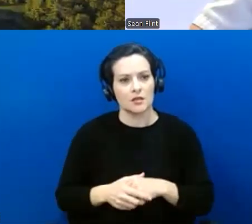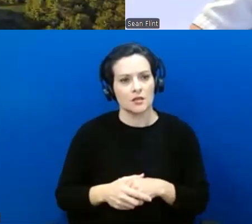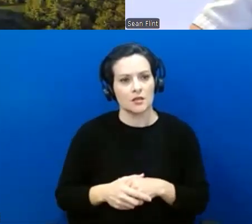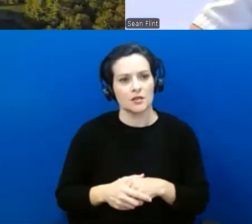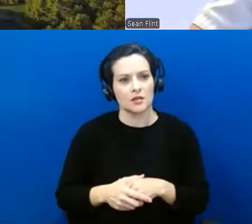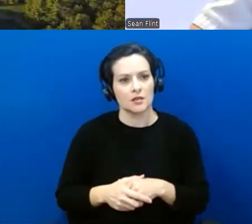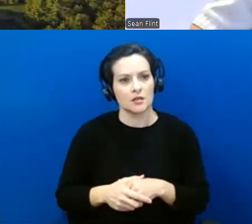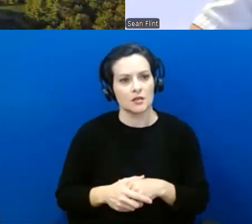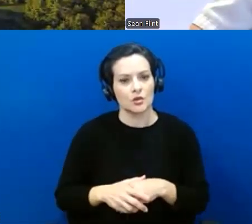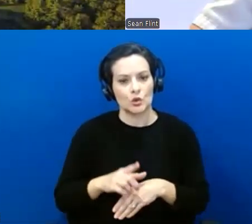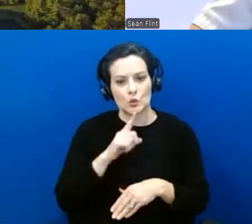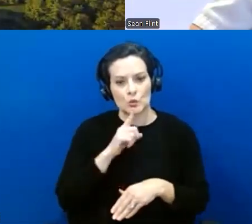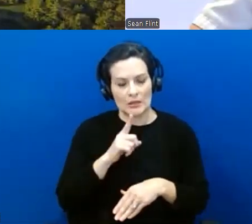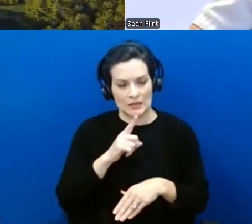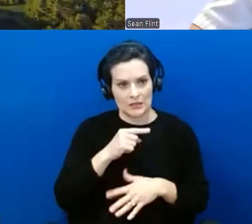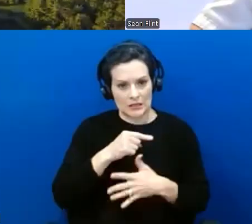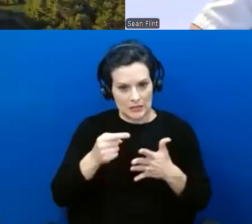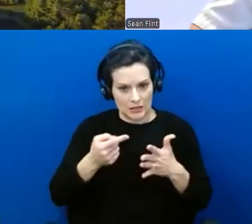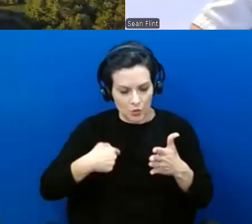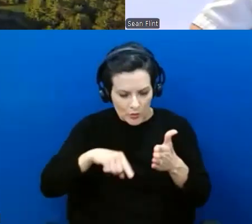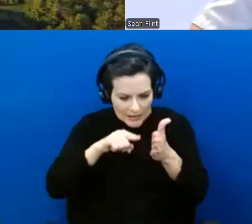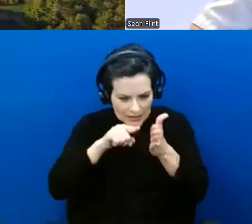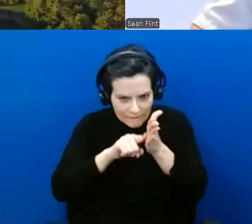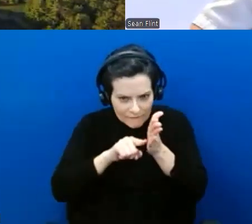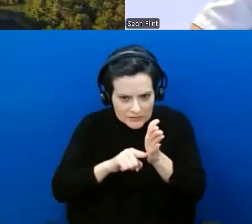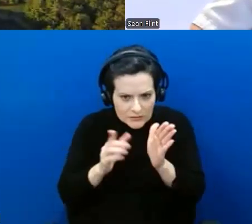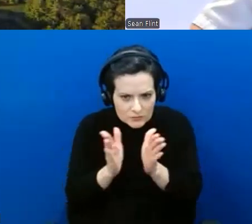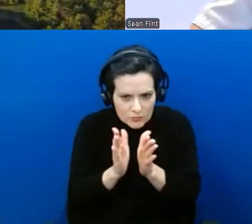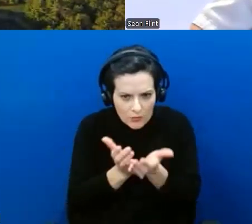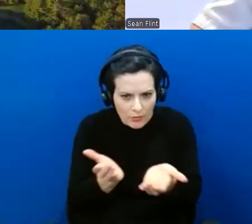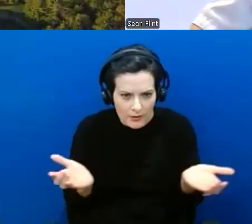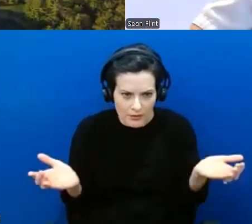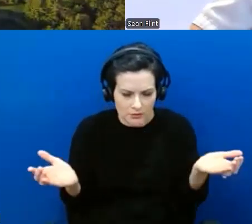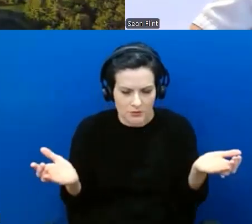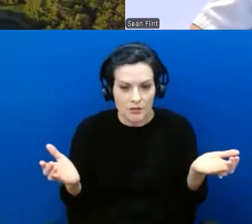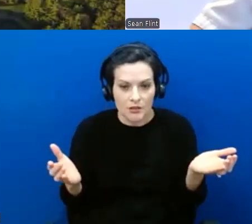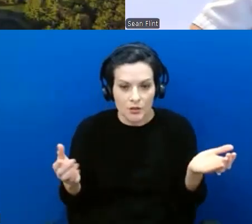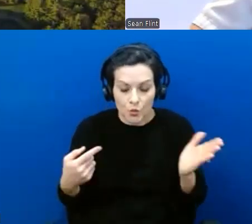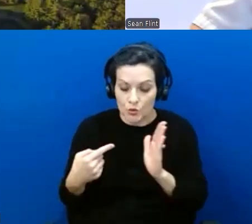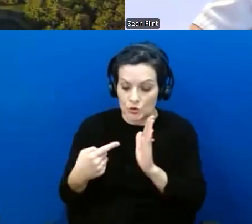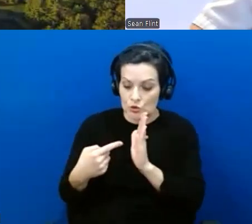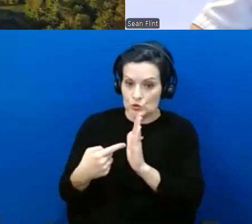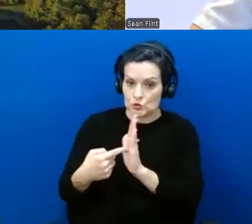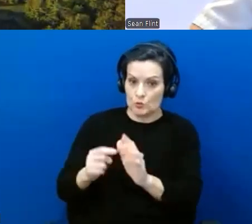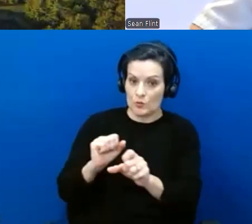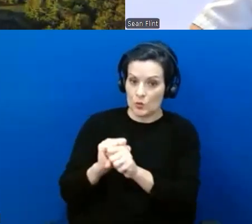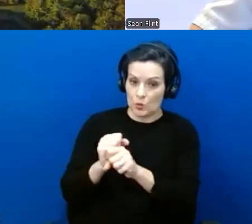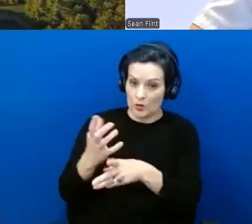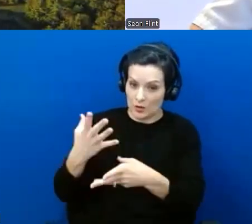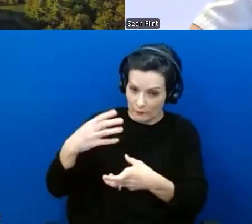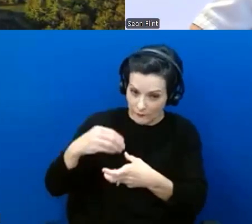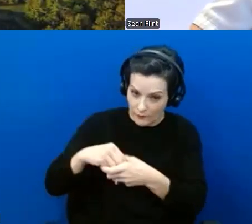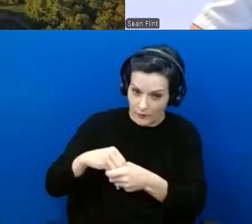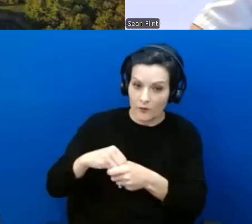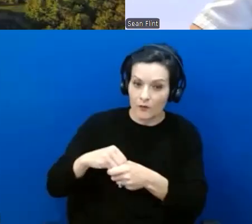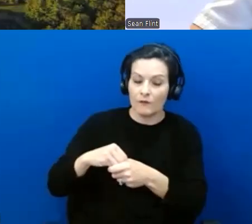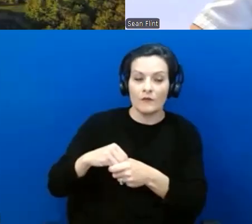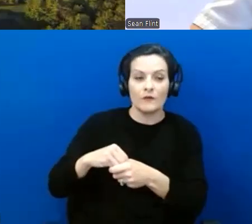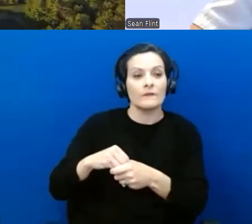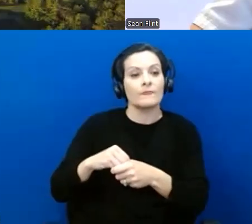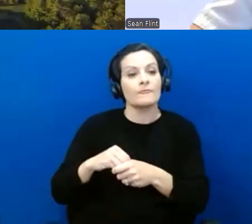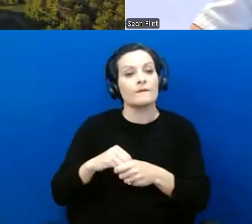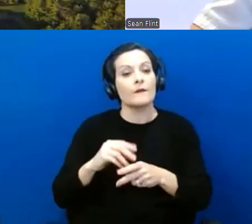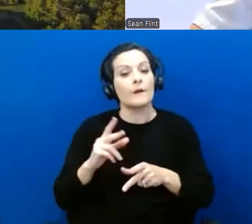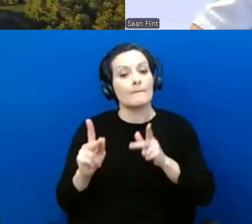really investigating these incredibly nuanced realities, and to show people the incredible amount of work and all of the people who, by the